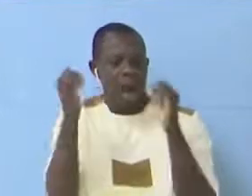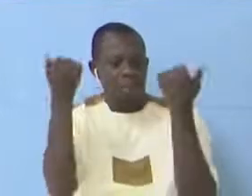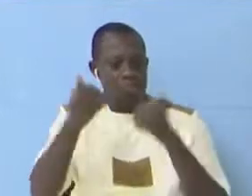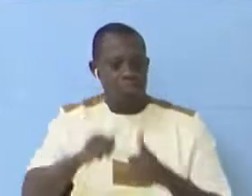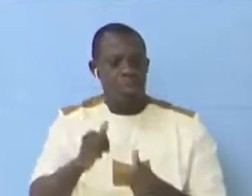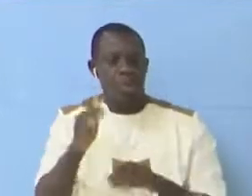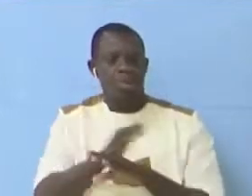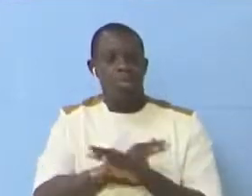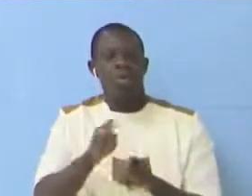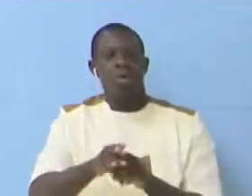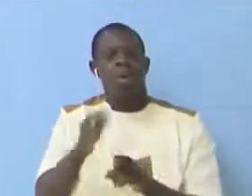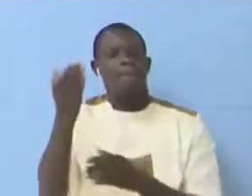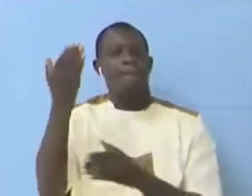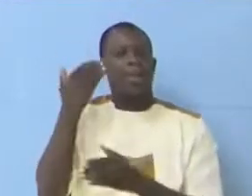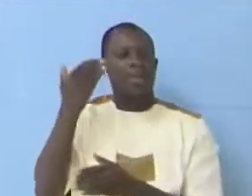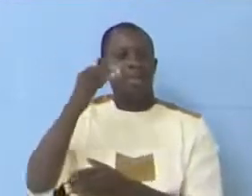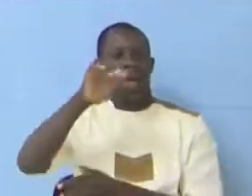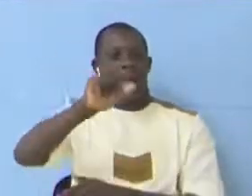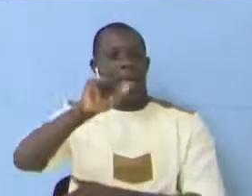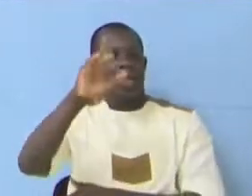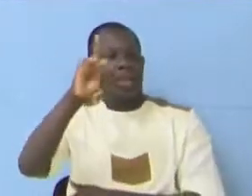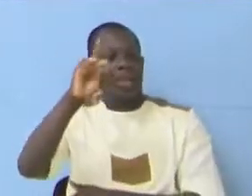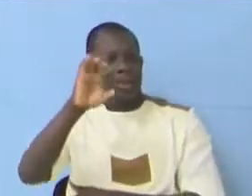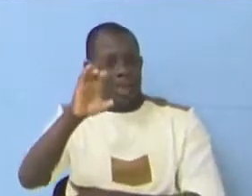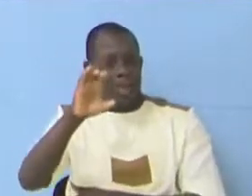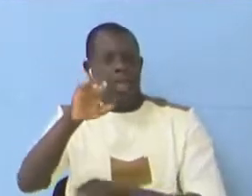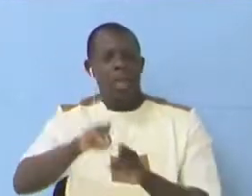then ADC Usman Baji